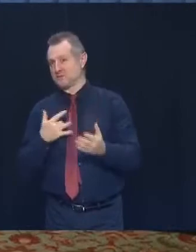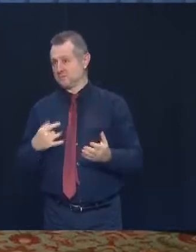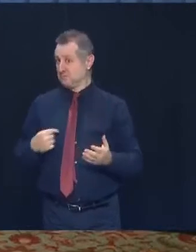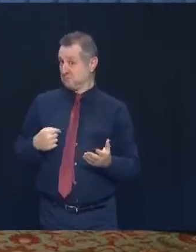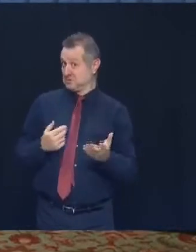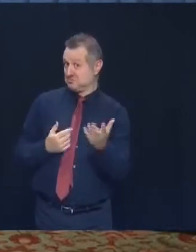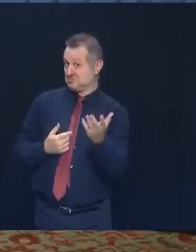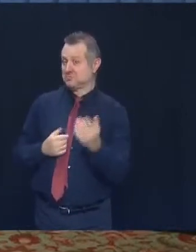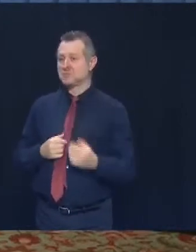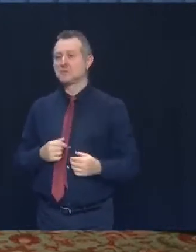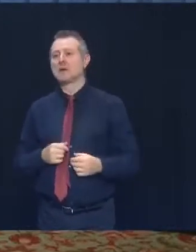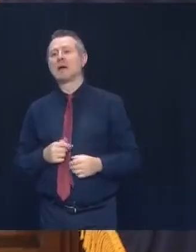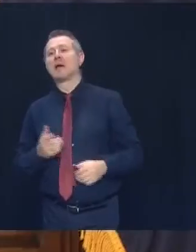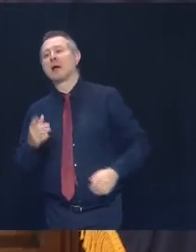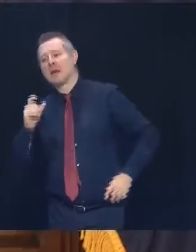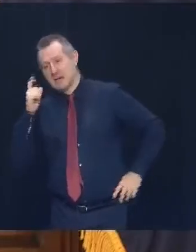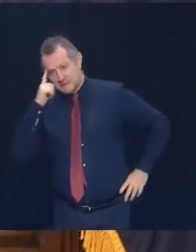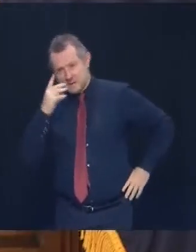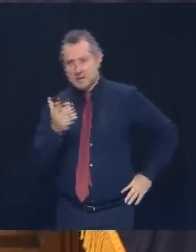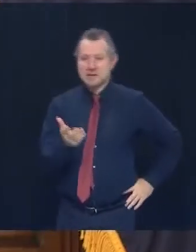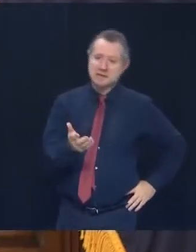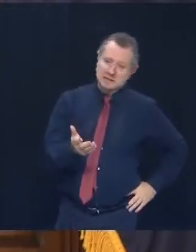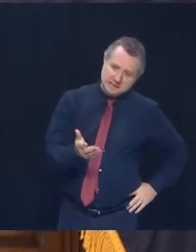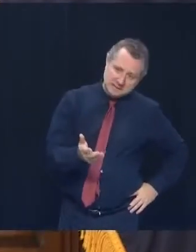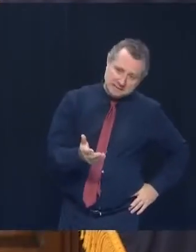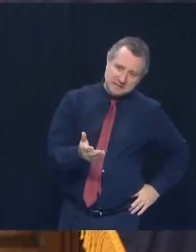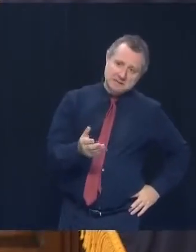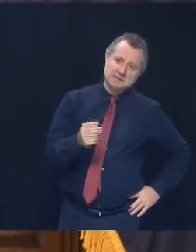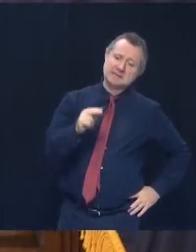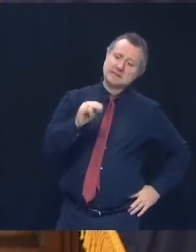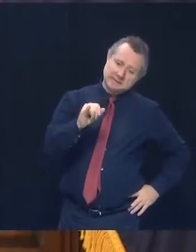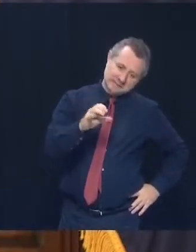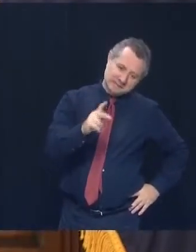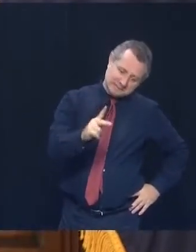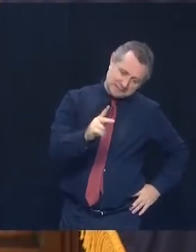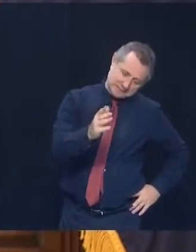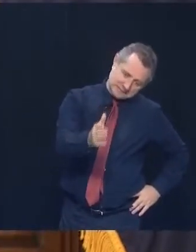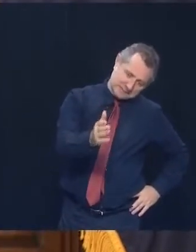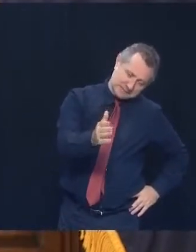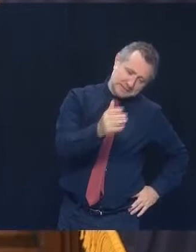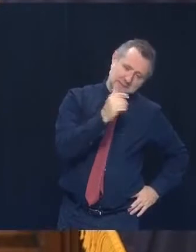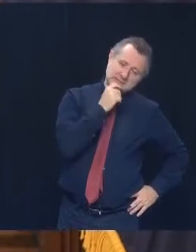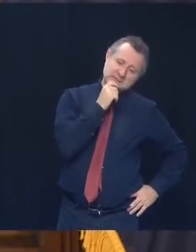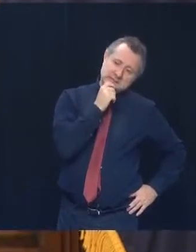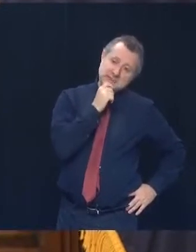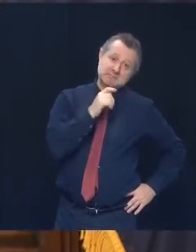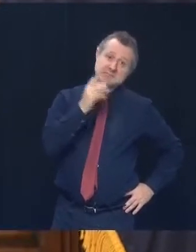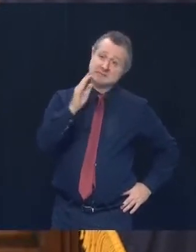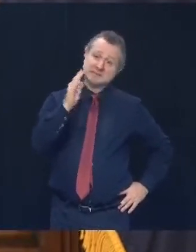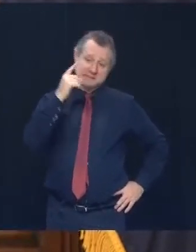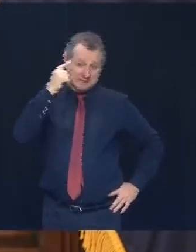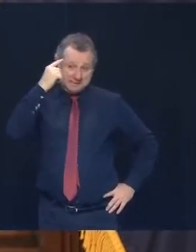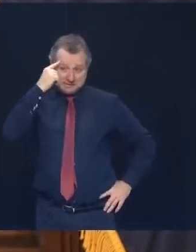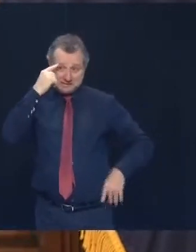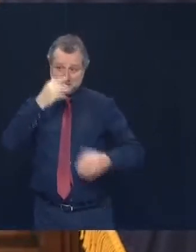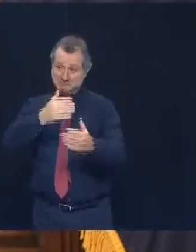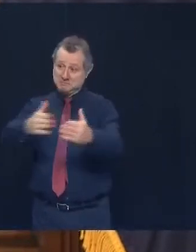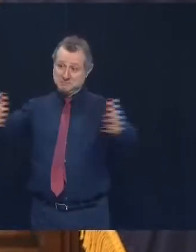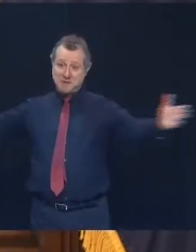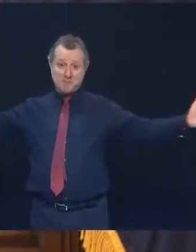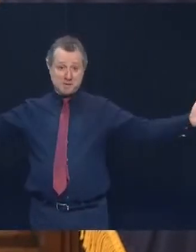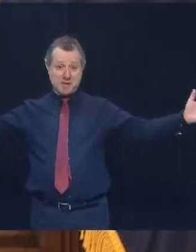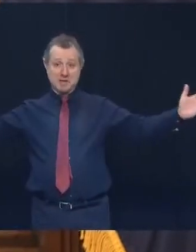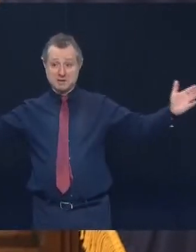You know, Nick, I think the public supports what